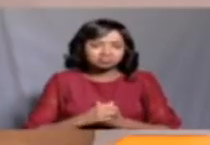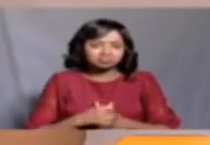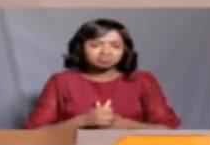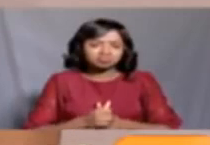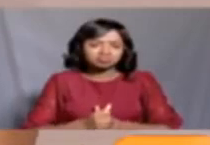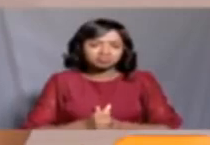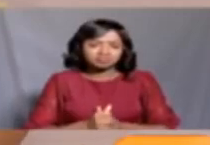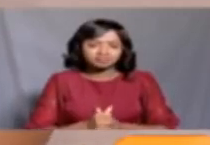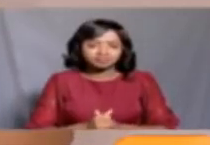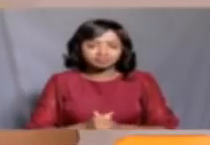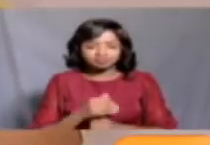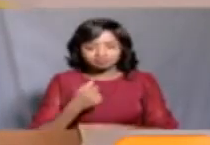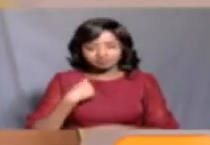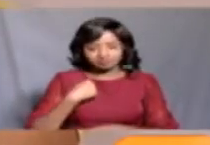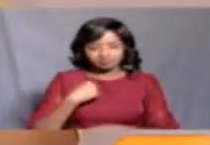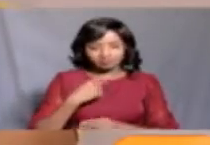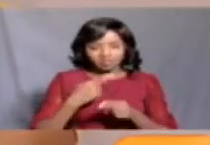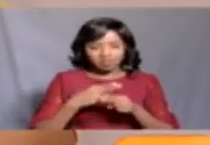my name is Billy,